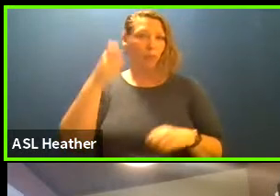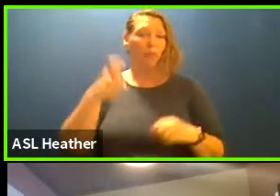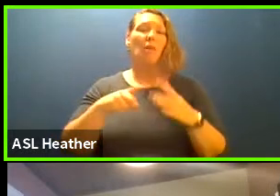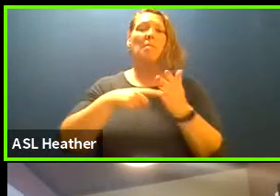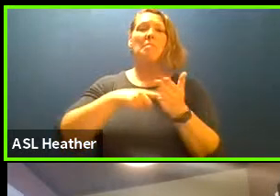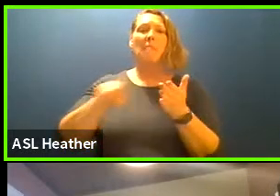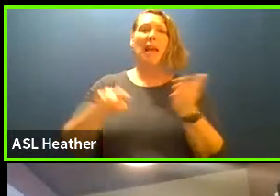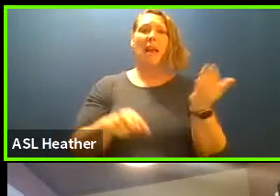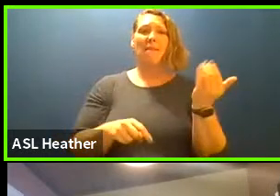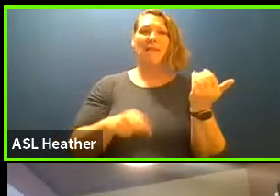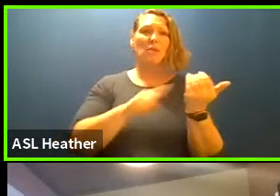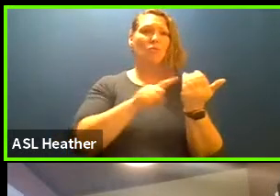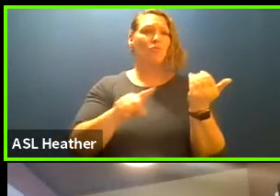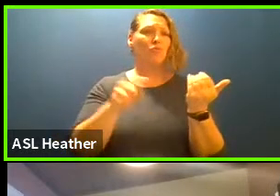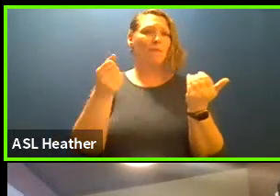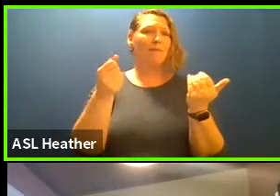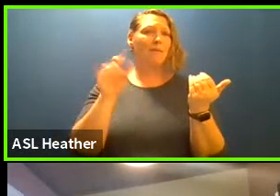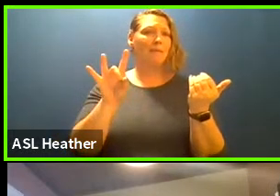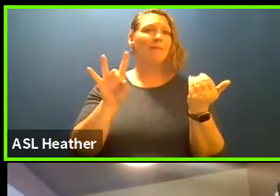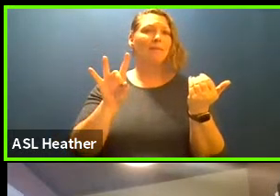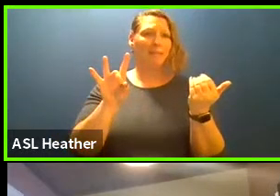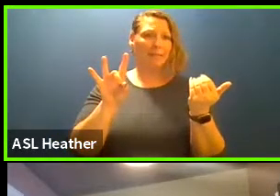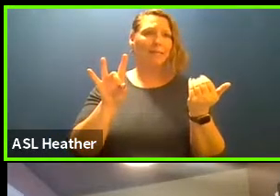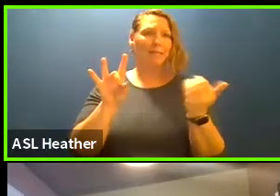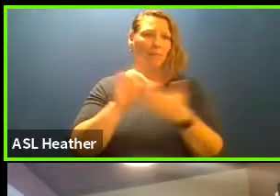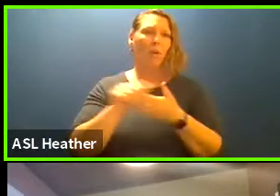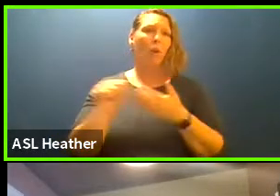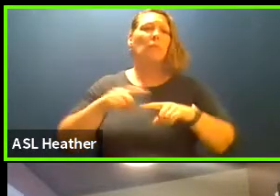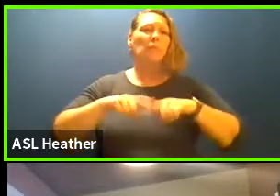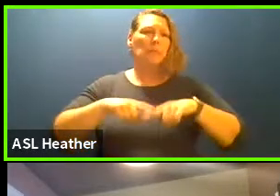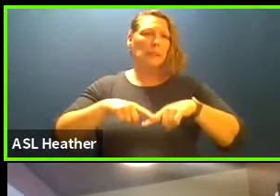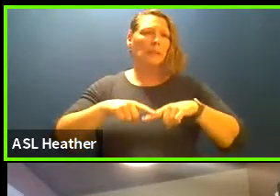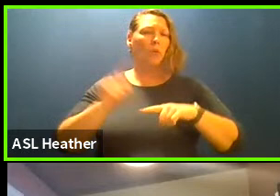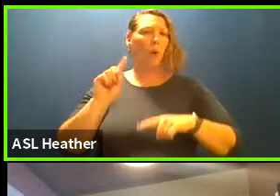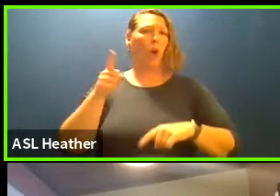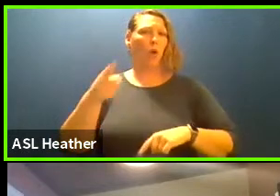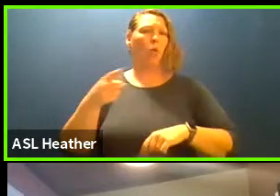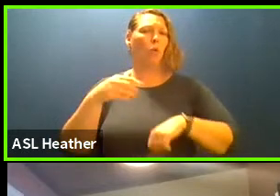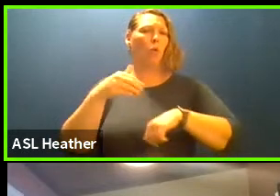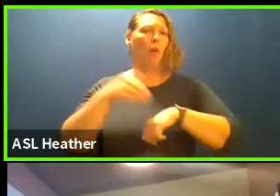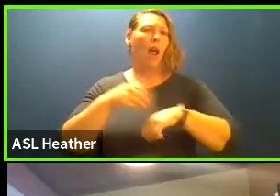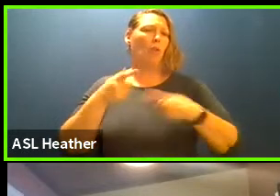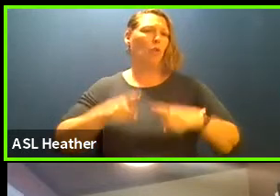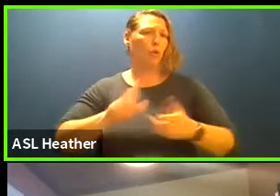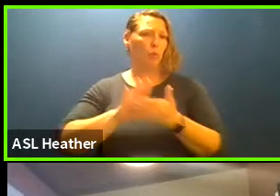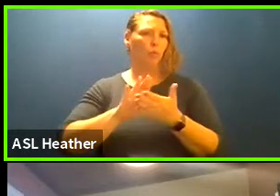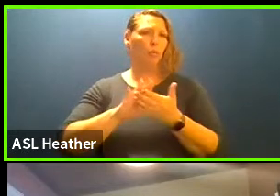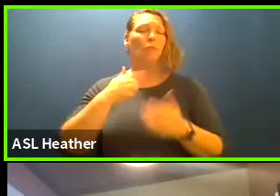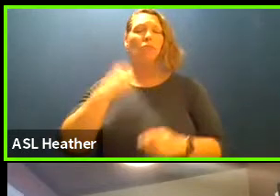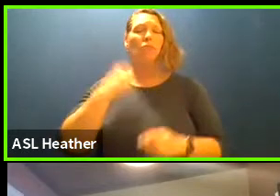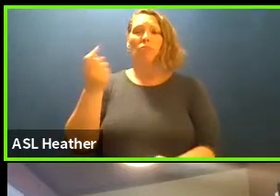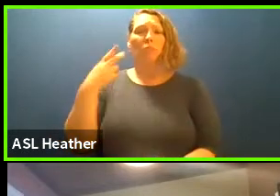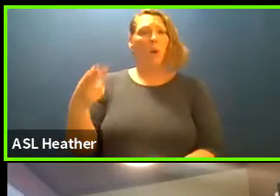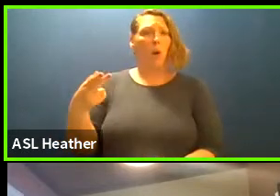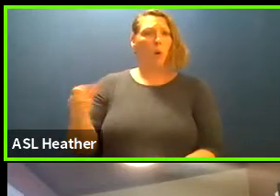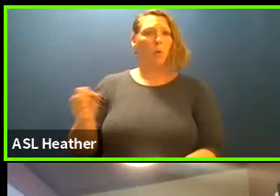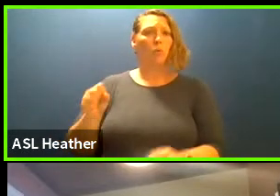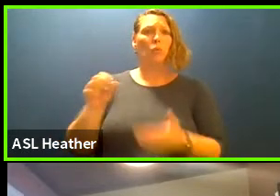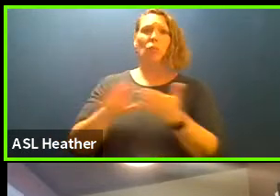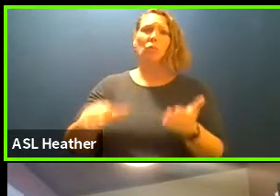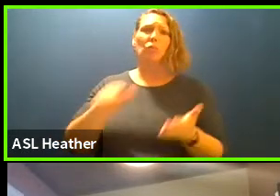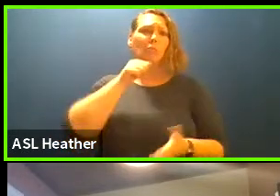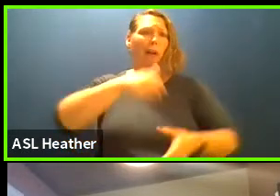from 15 to 18, depending on what year they are in school. We do understand that high school students don't know